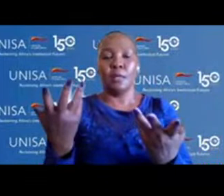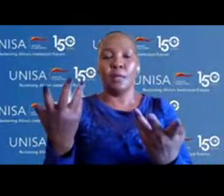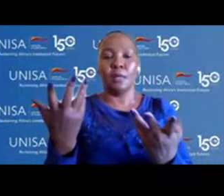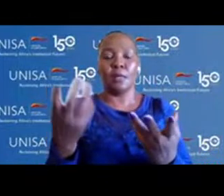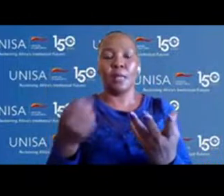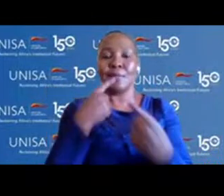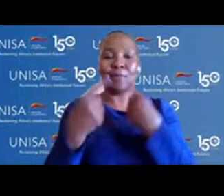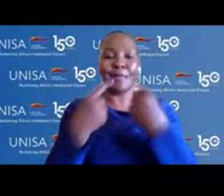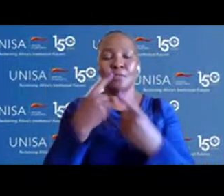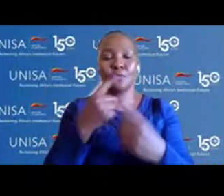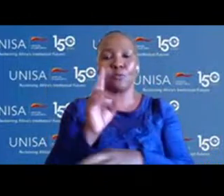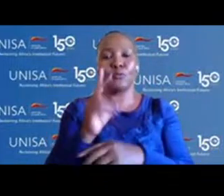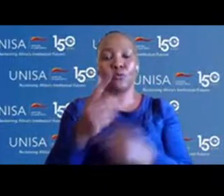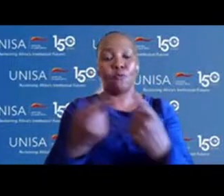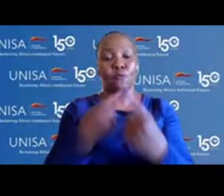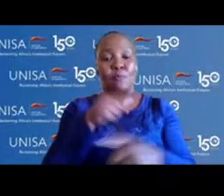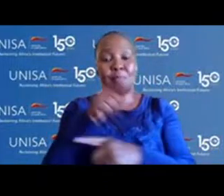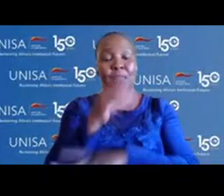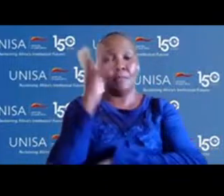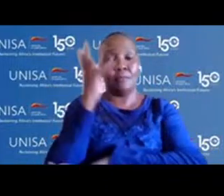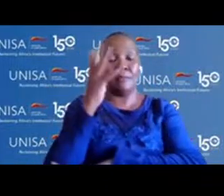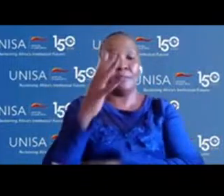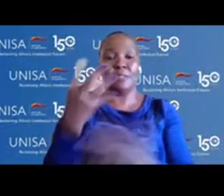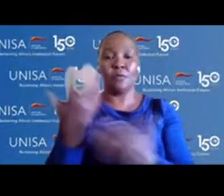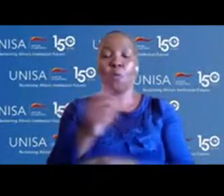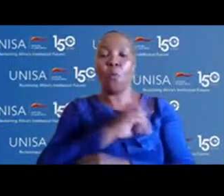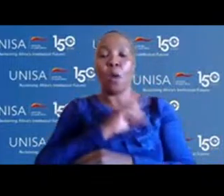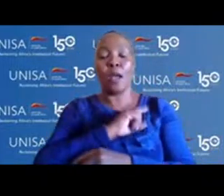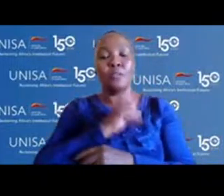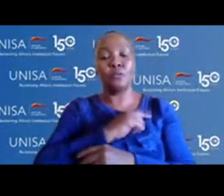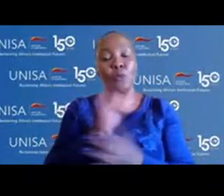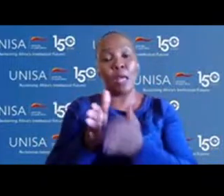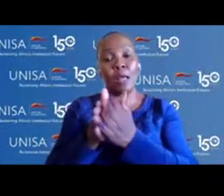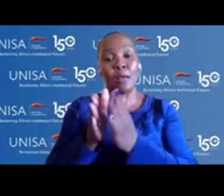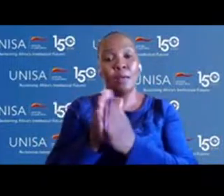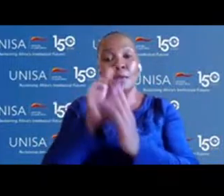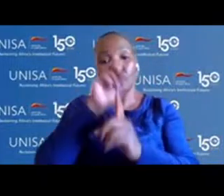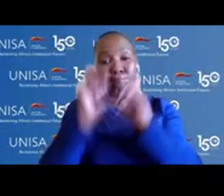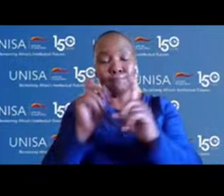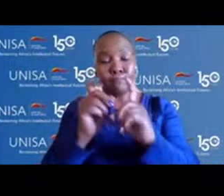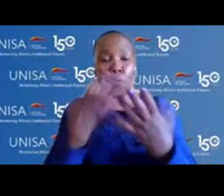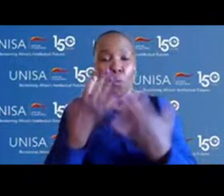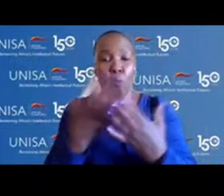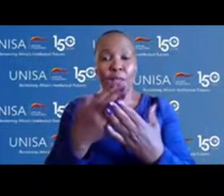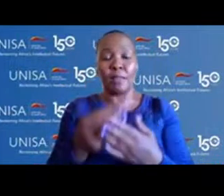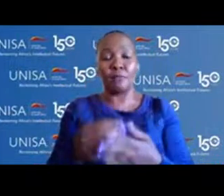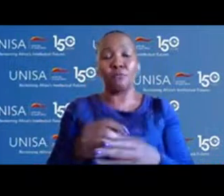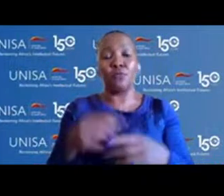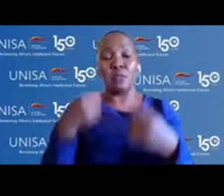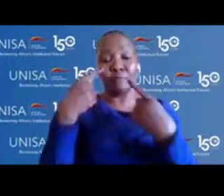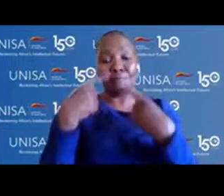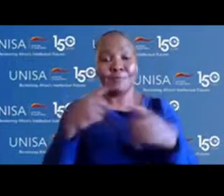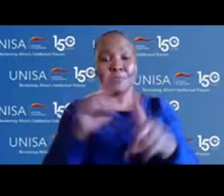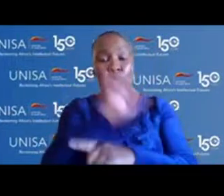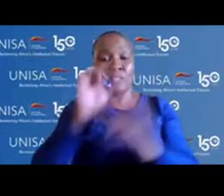answers as well from this presentation on why do we ask whether you disclose your disability or not.